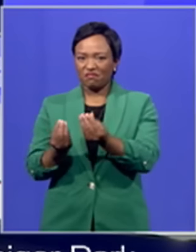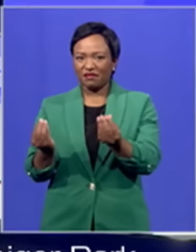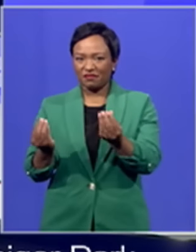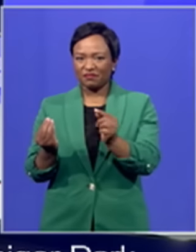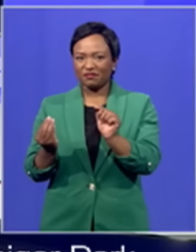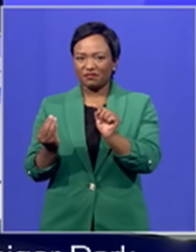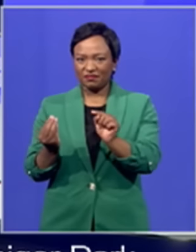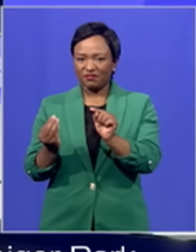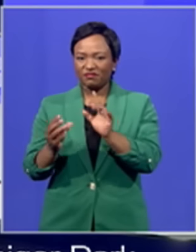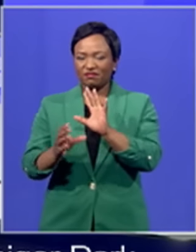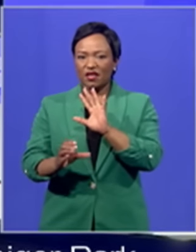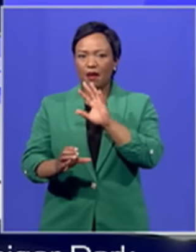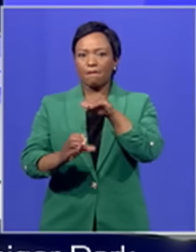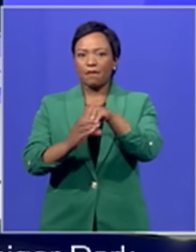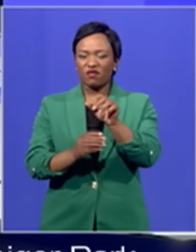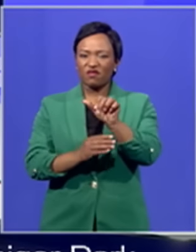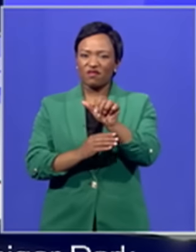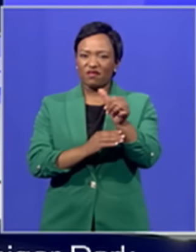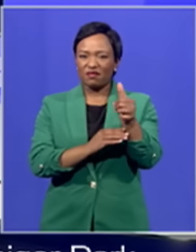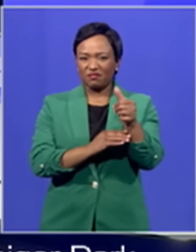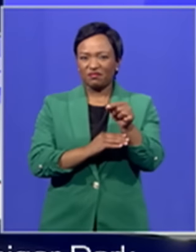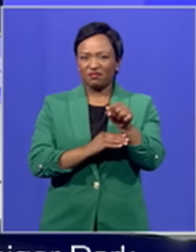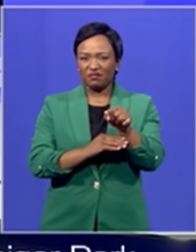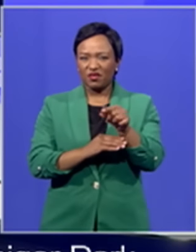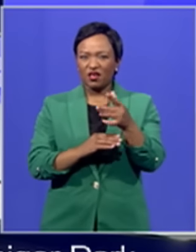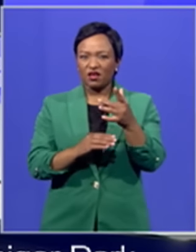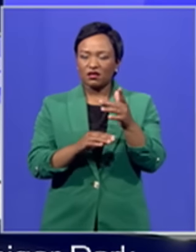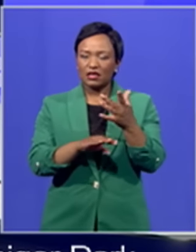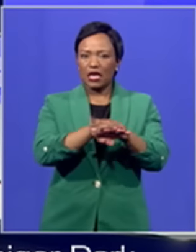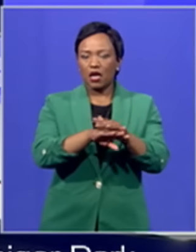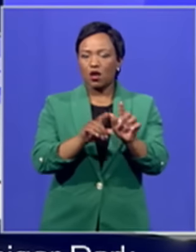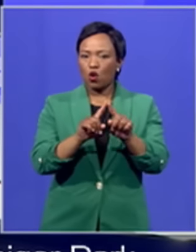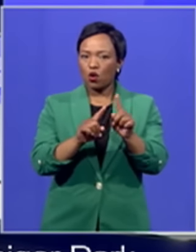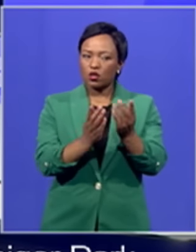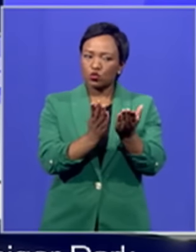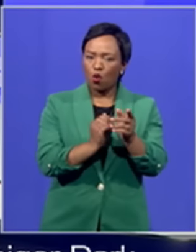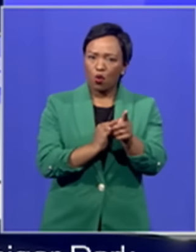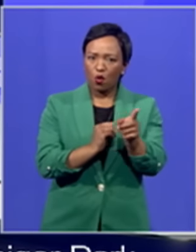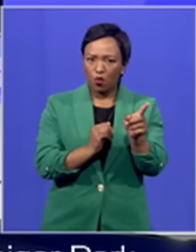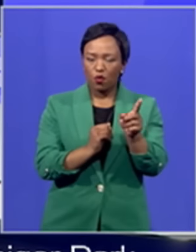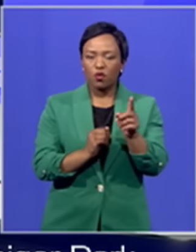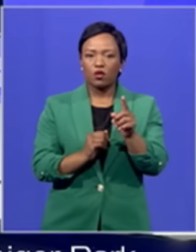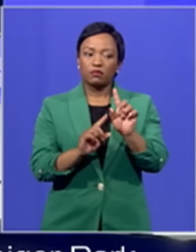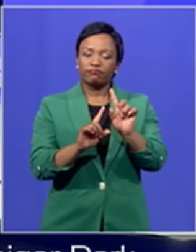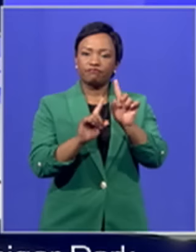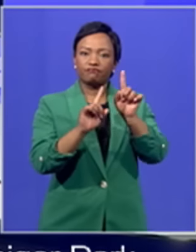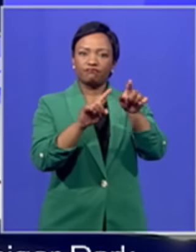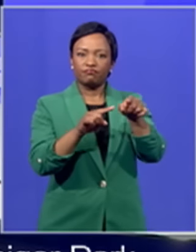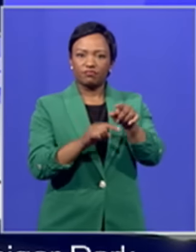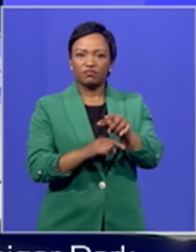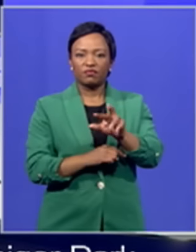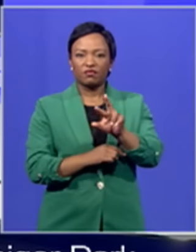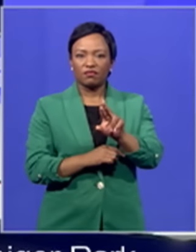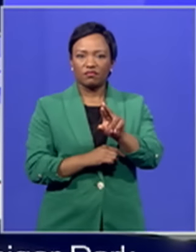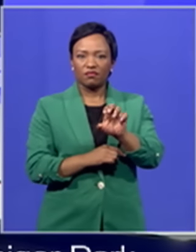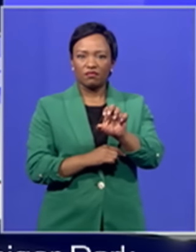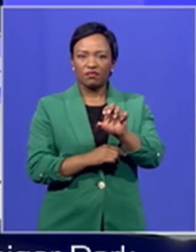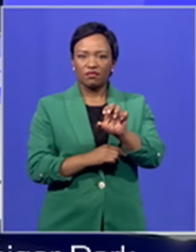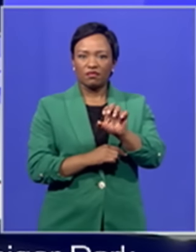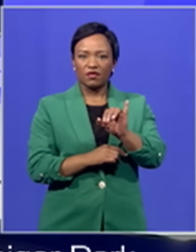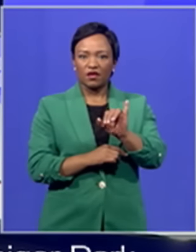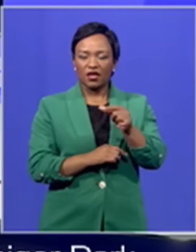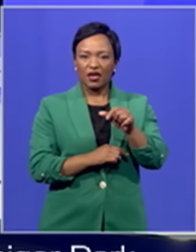ba go karolo ya digongwana mo le ba swanela ke go ba le dikolong. Kachalia o ile a leba gape ka Ranger Park fao bontši bja batho ba sa tšwago